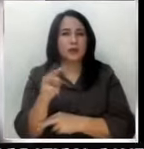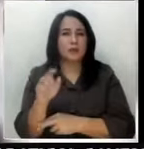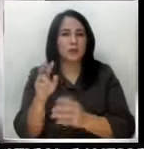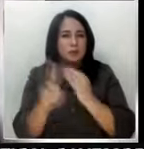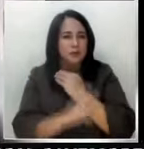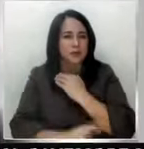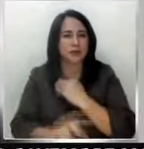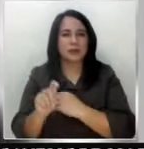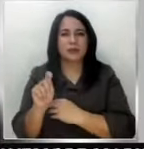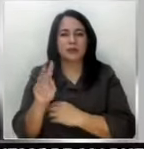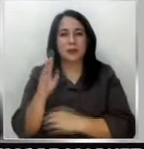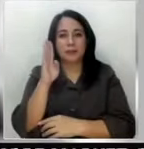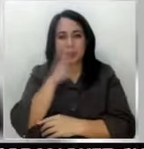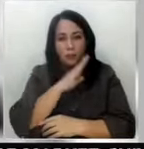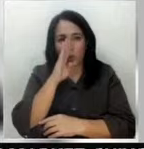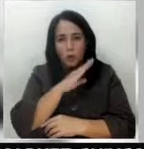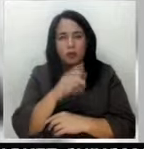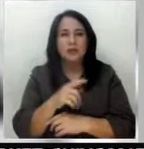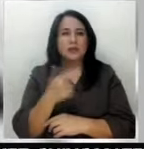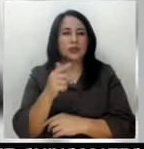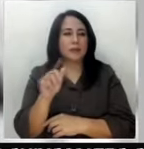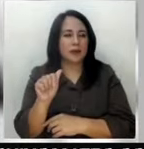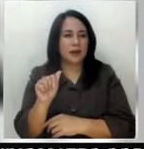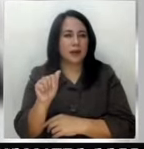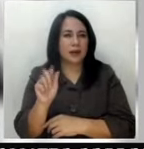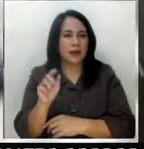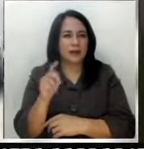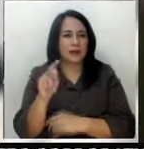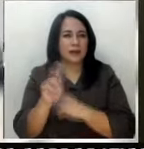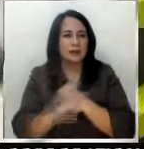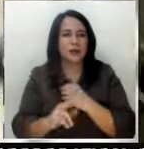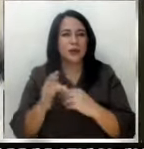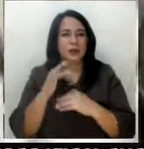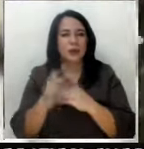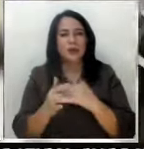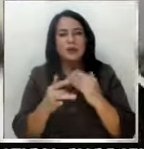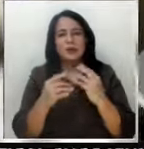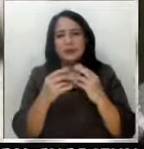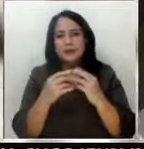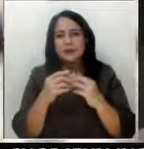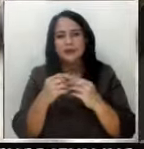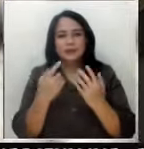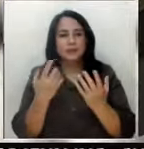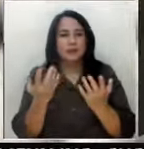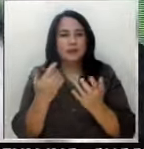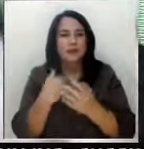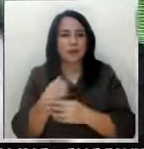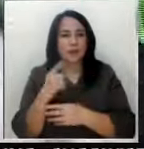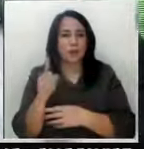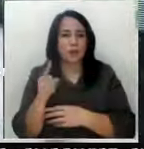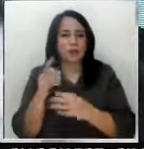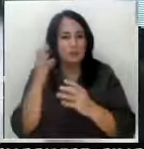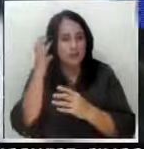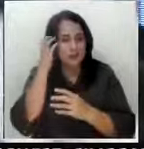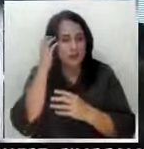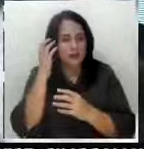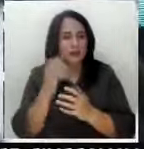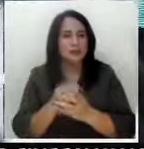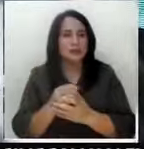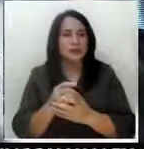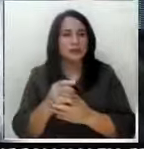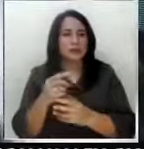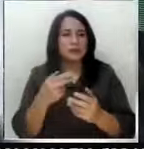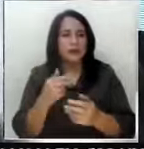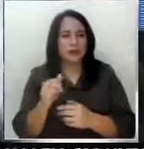Balitang Bicolandia, GMA Regional TV Early Edition, GMA Regional TV One Mindanao, Halabira, the